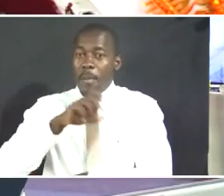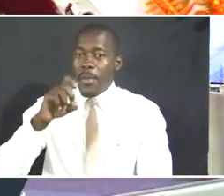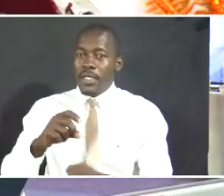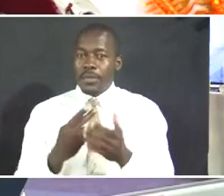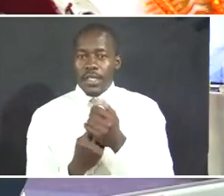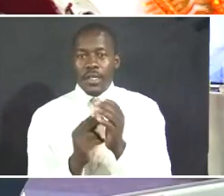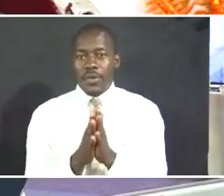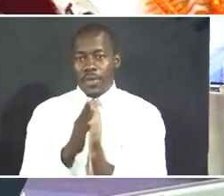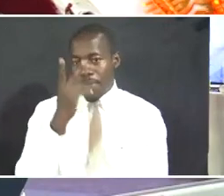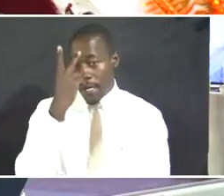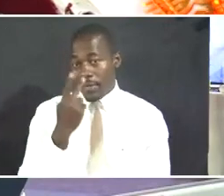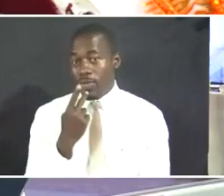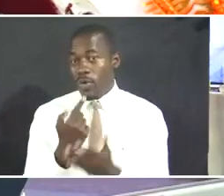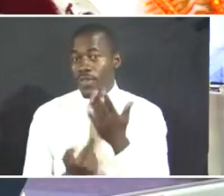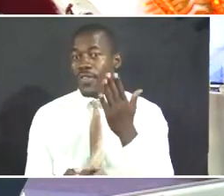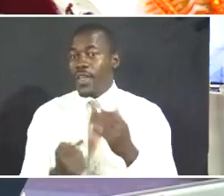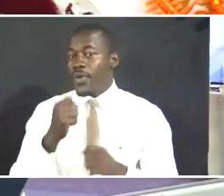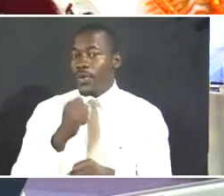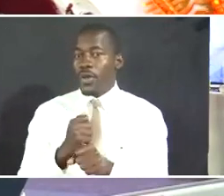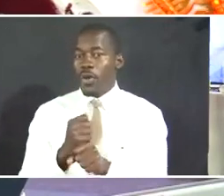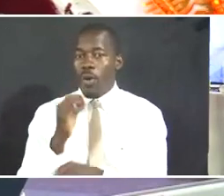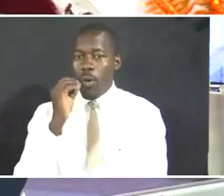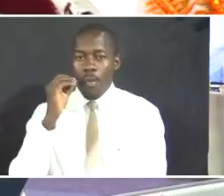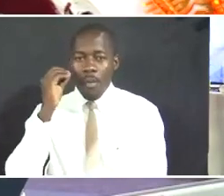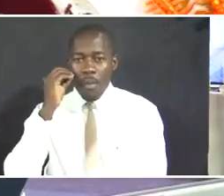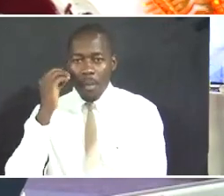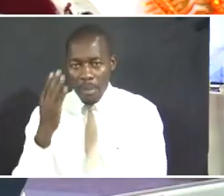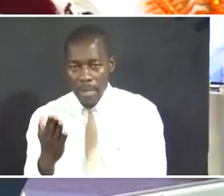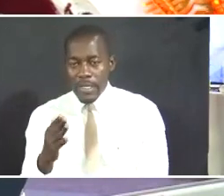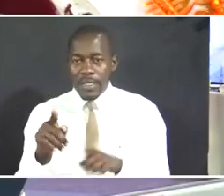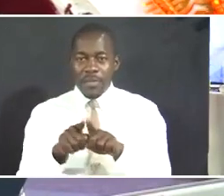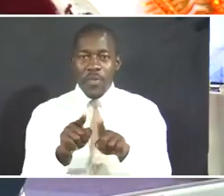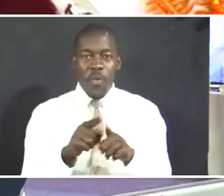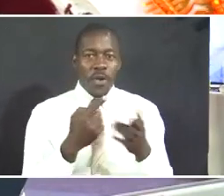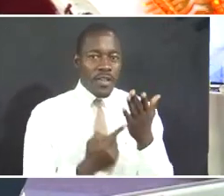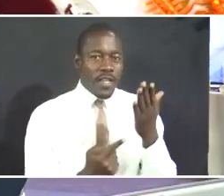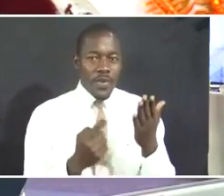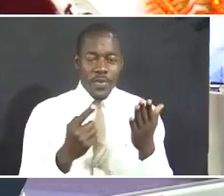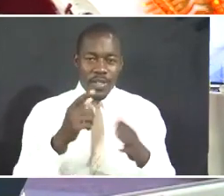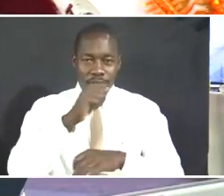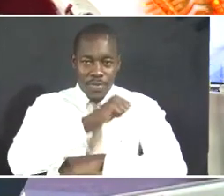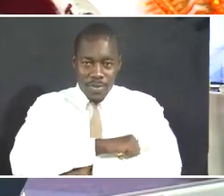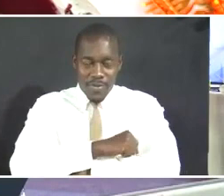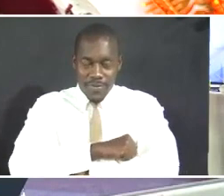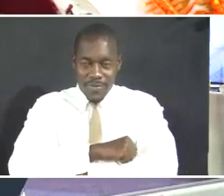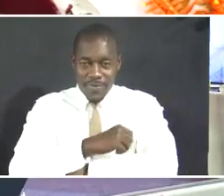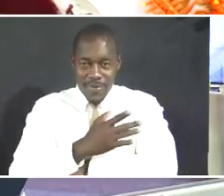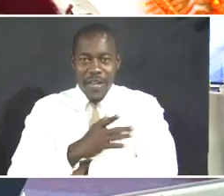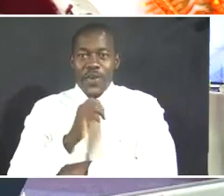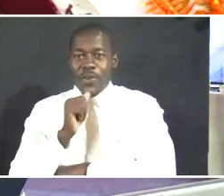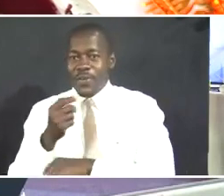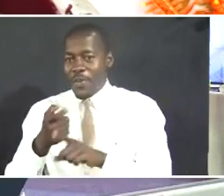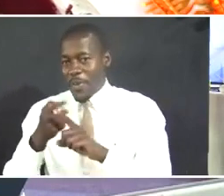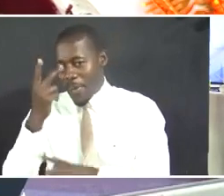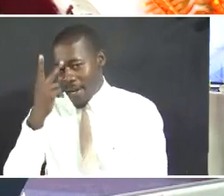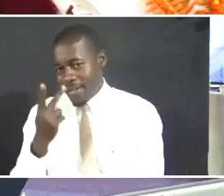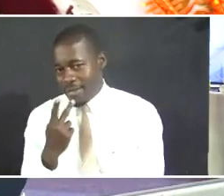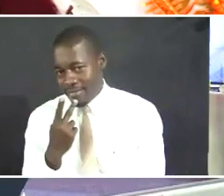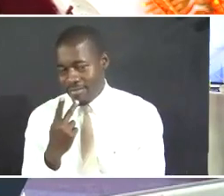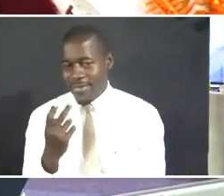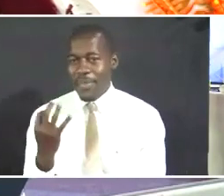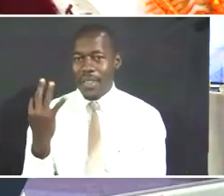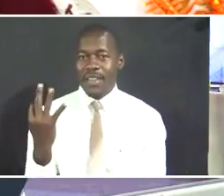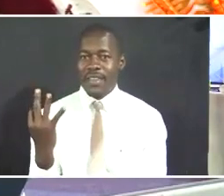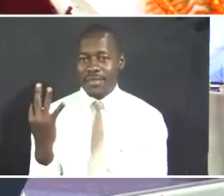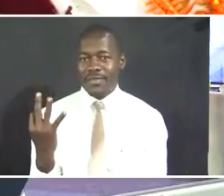on what they are doing at home and complement and supplement in school and not take over from the parents. Number three